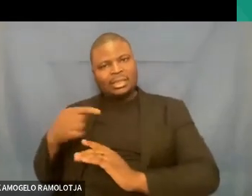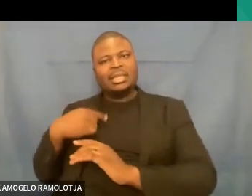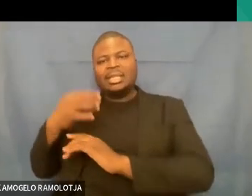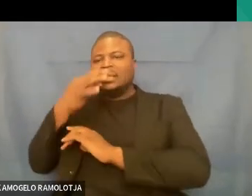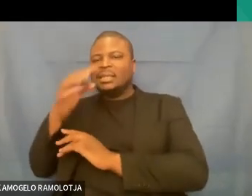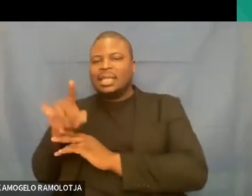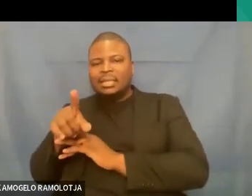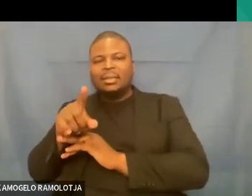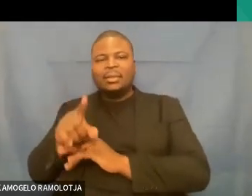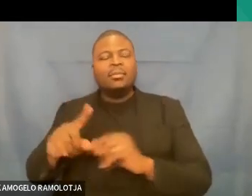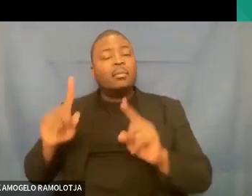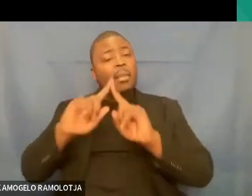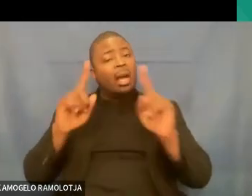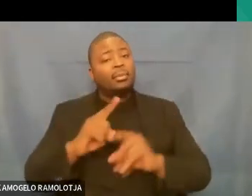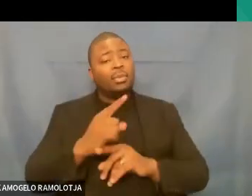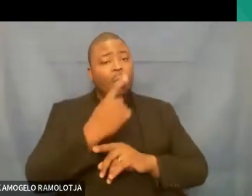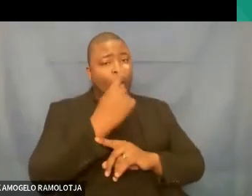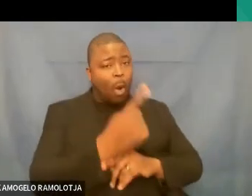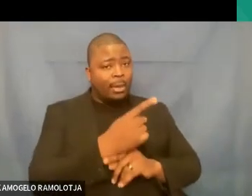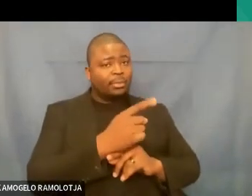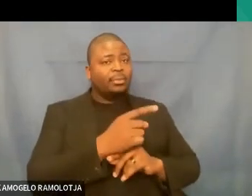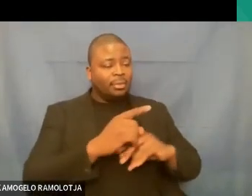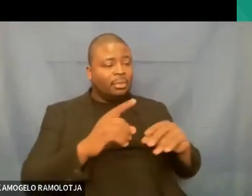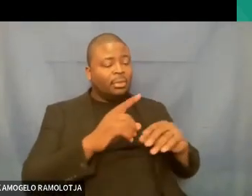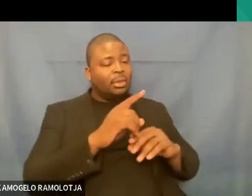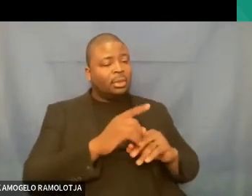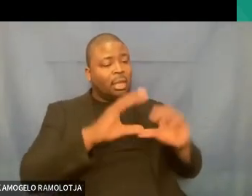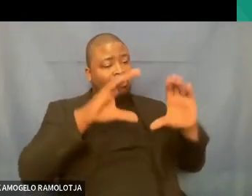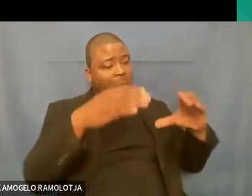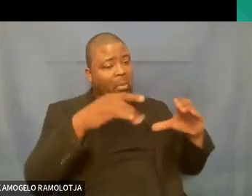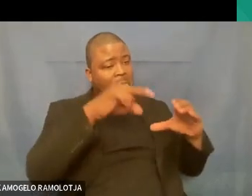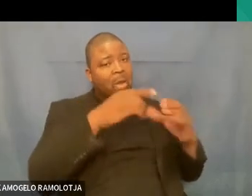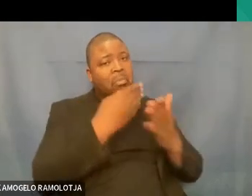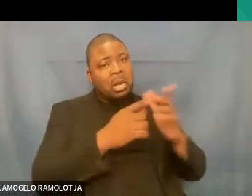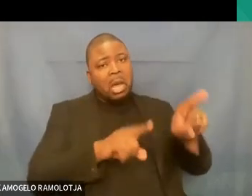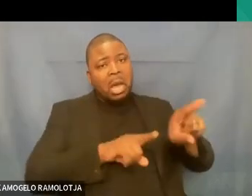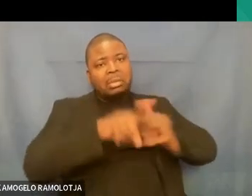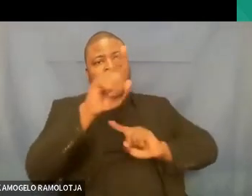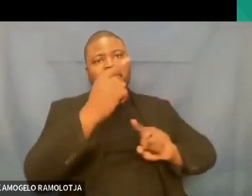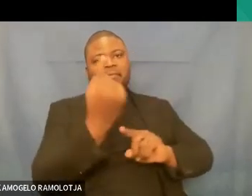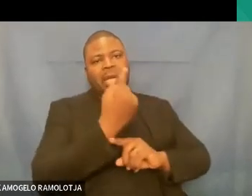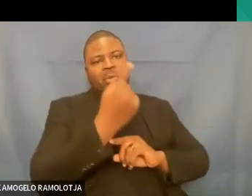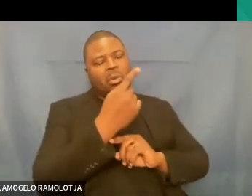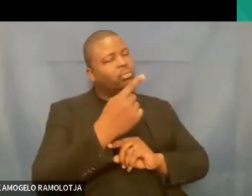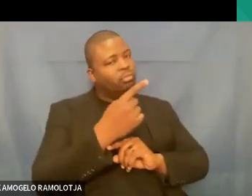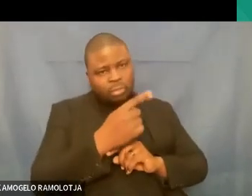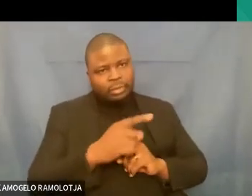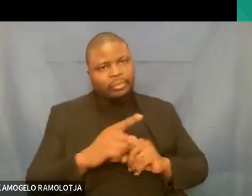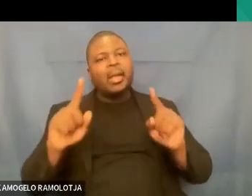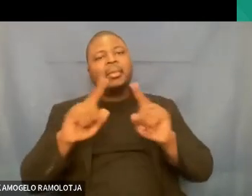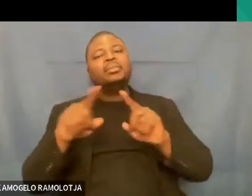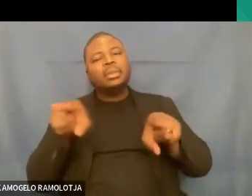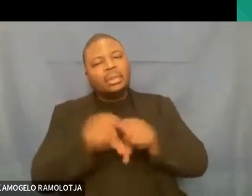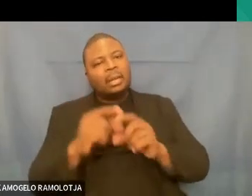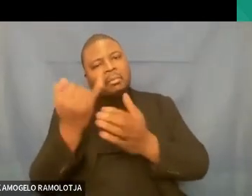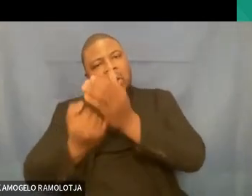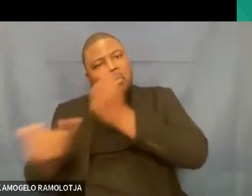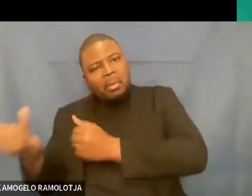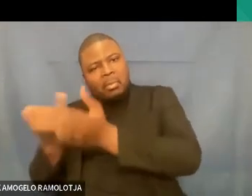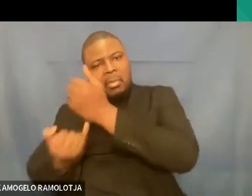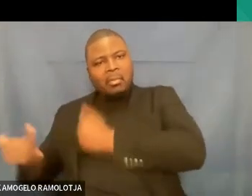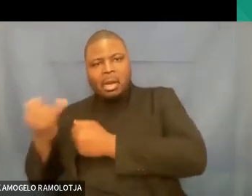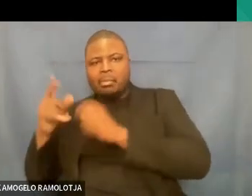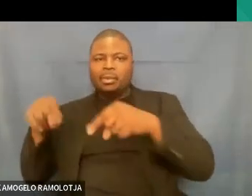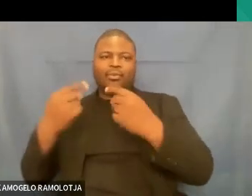that not one sector is needed here. If we all continue to work in silos, we will continue to not see